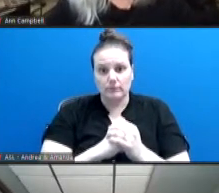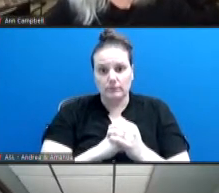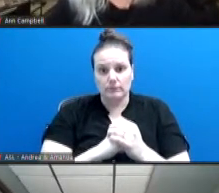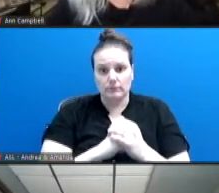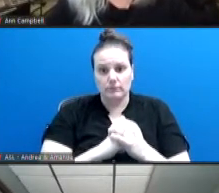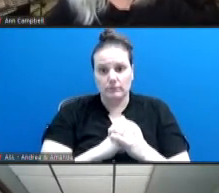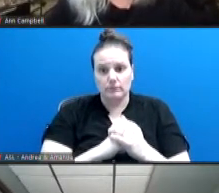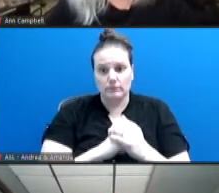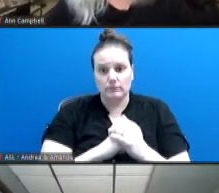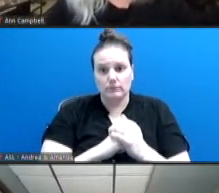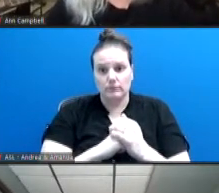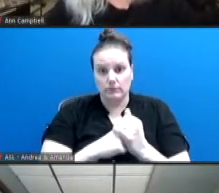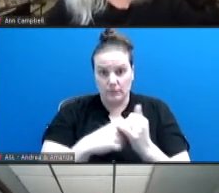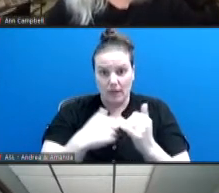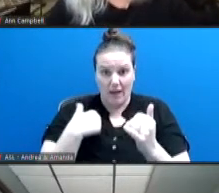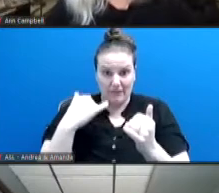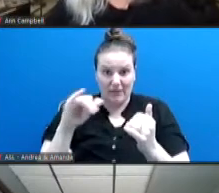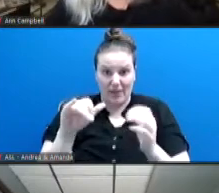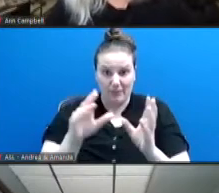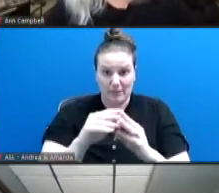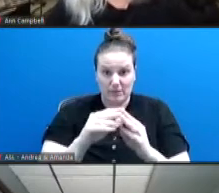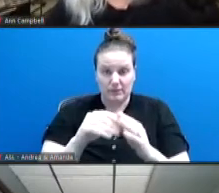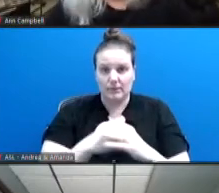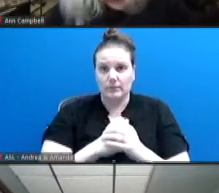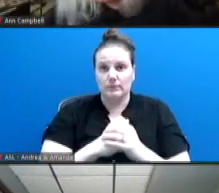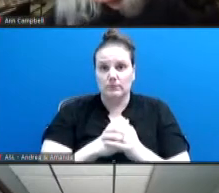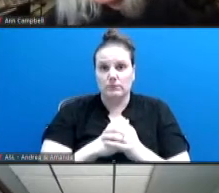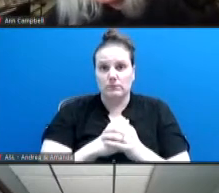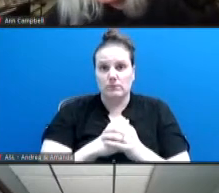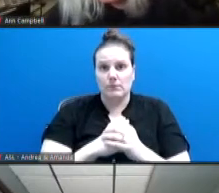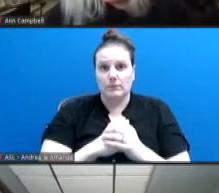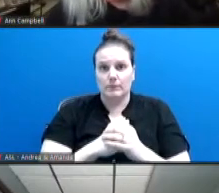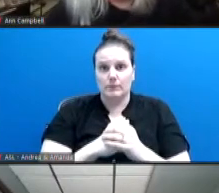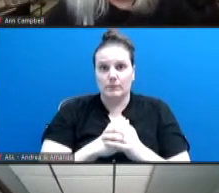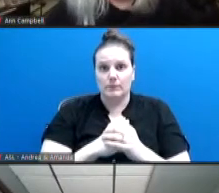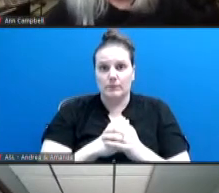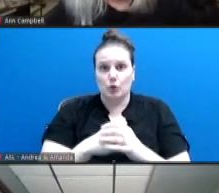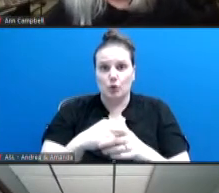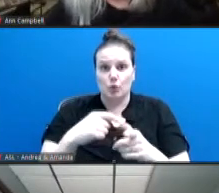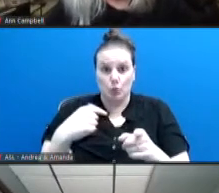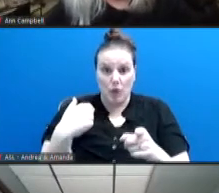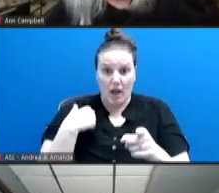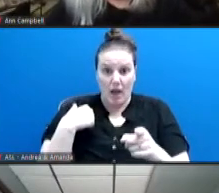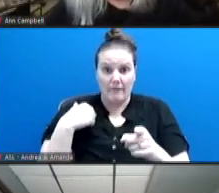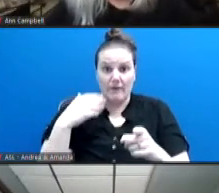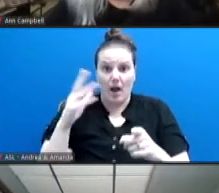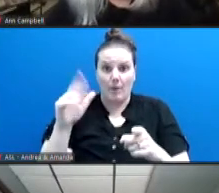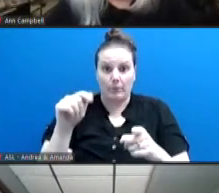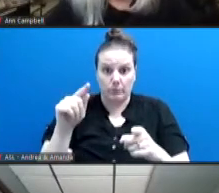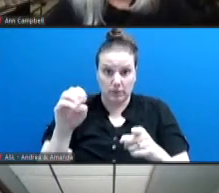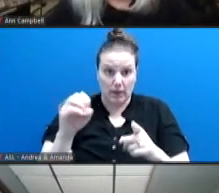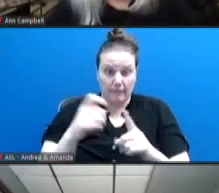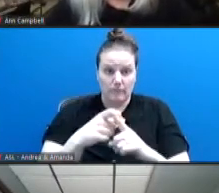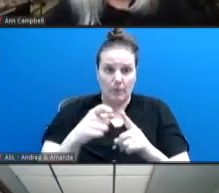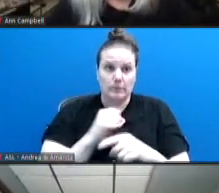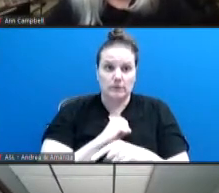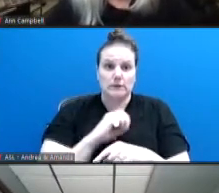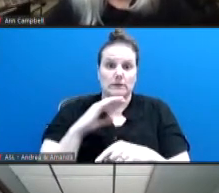that meeting. Looking now for, do we have an update from